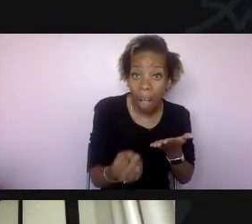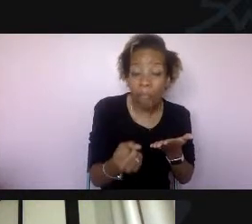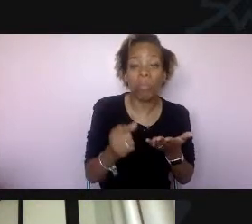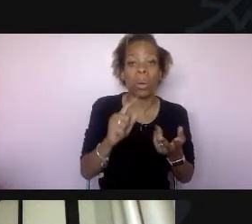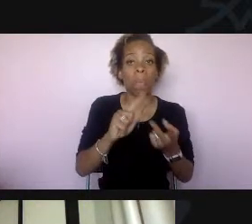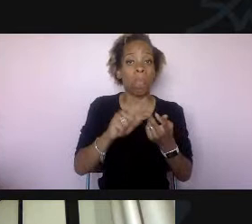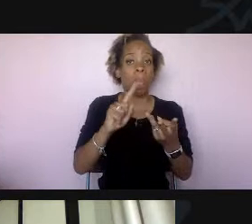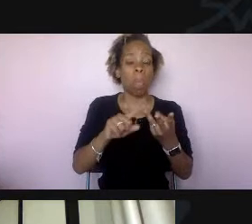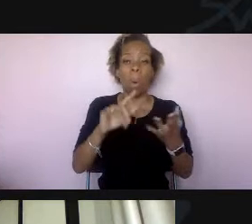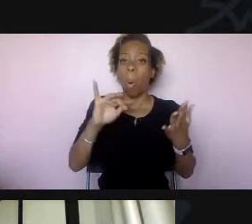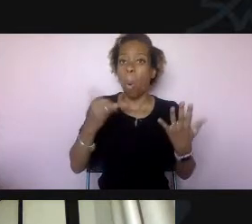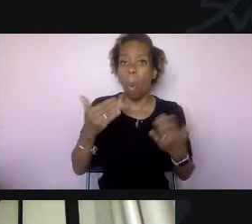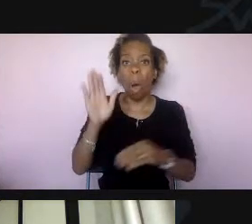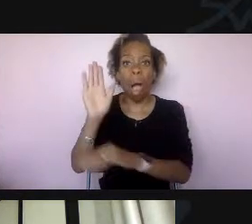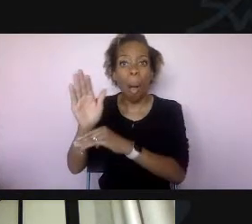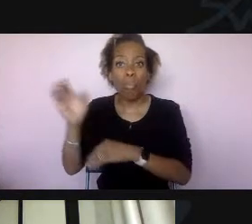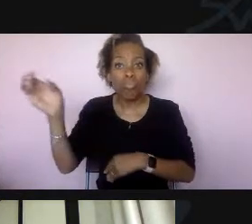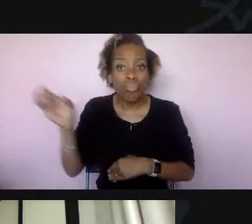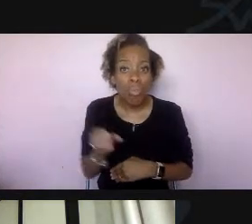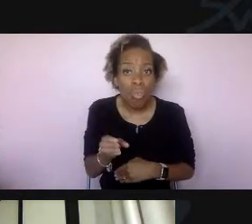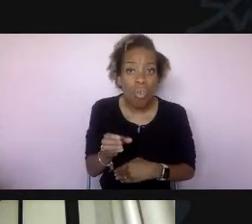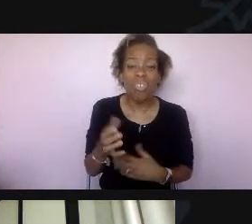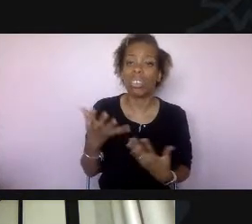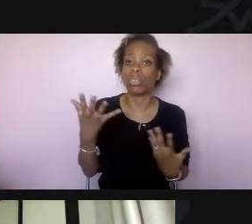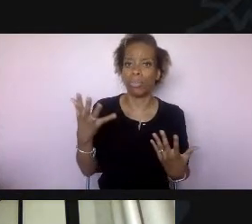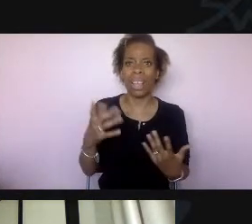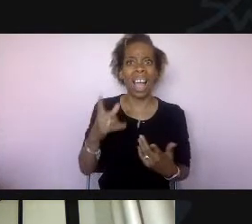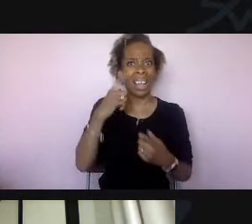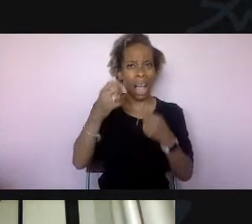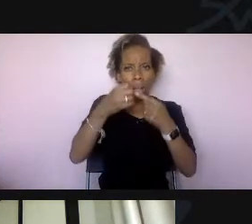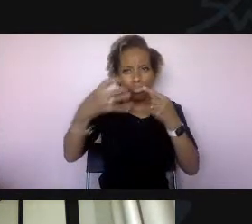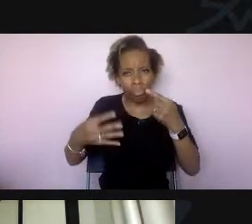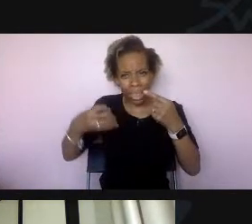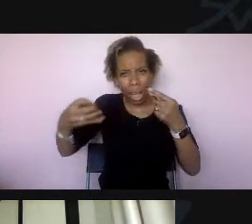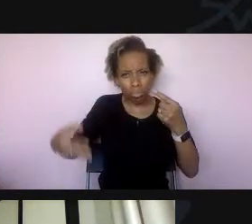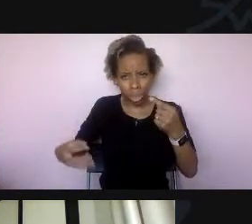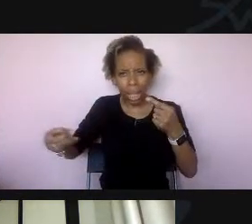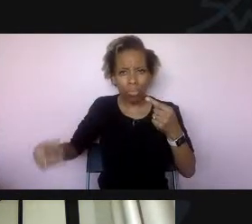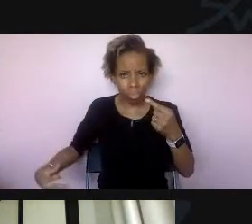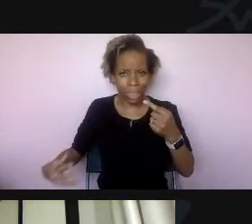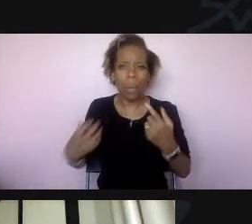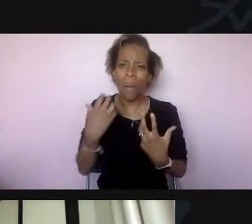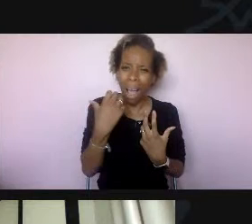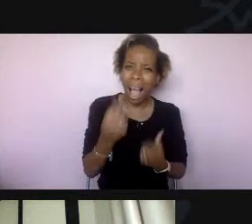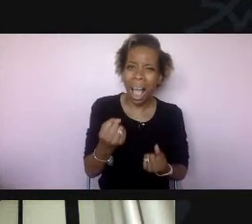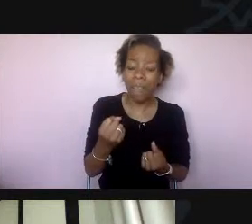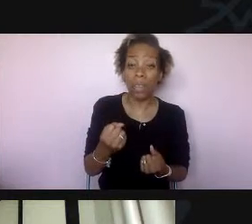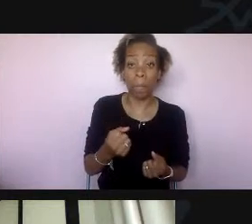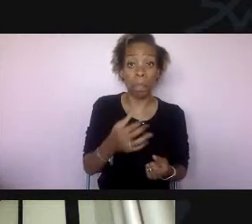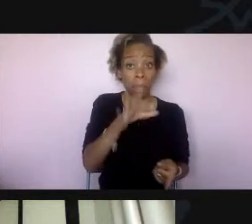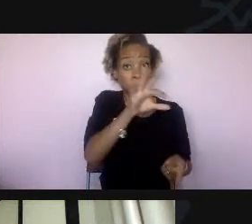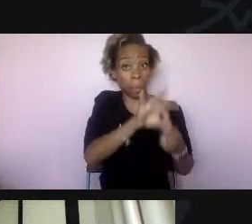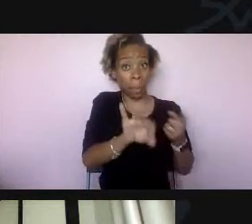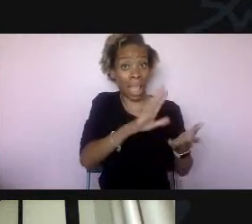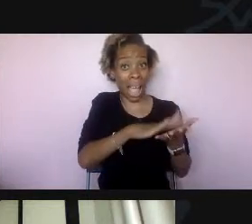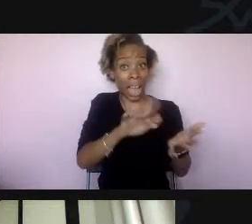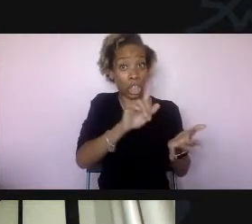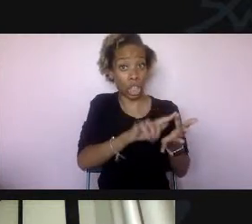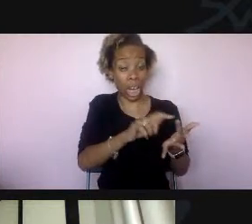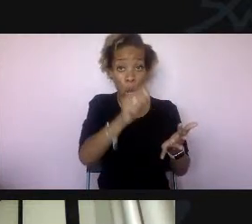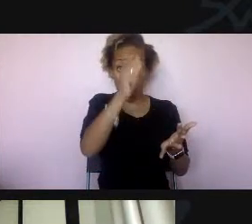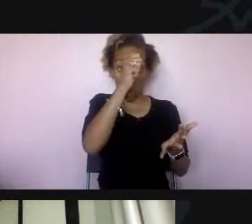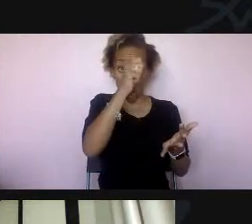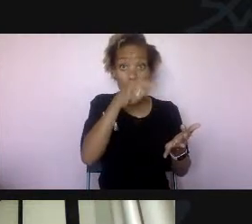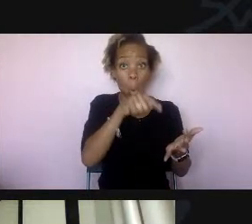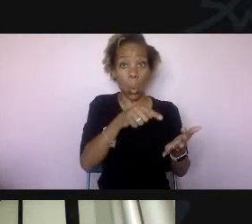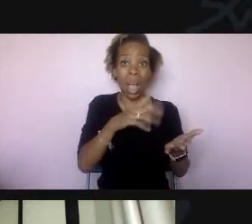not they're from another country. They will be able to break that down in a lot more detail. And in fact, particularly in HE, we know that the data that's declared to the Higher